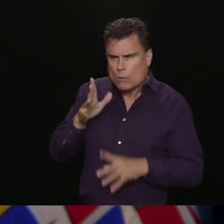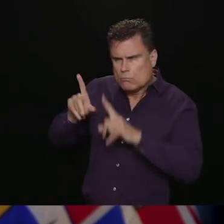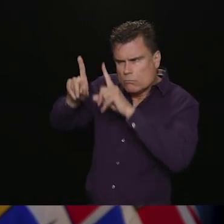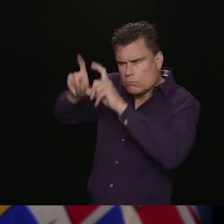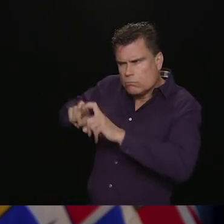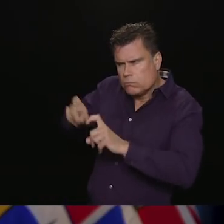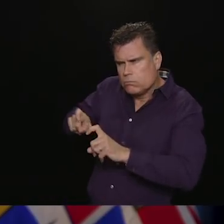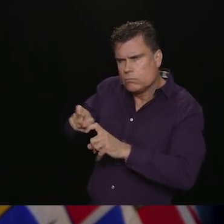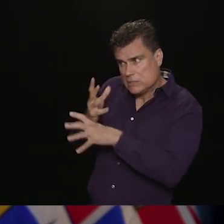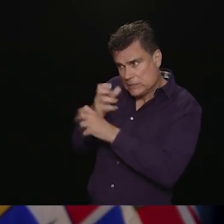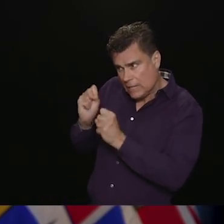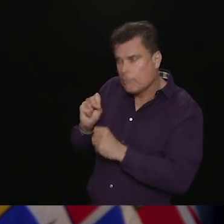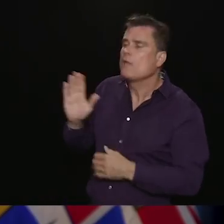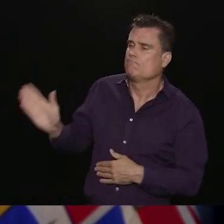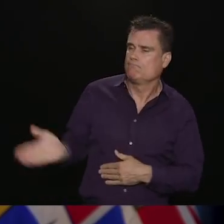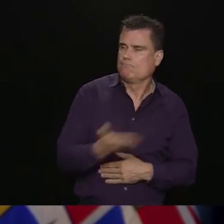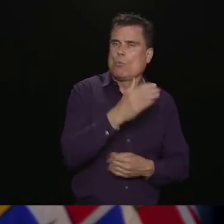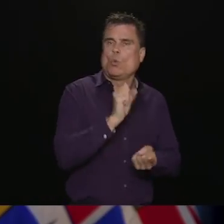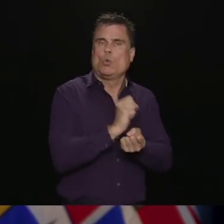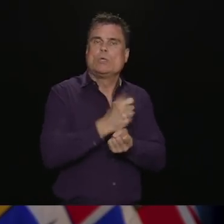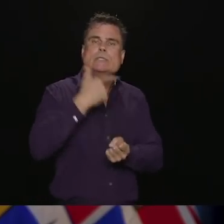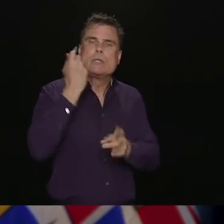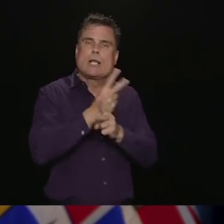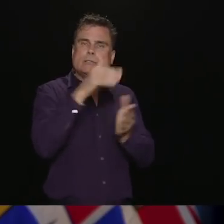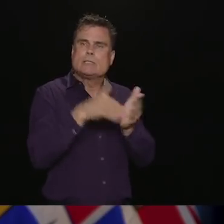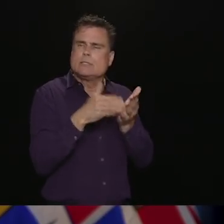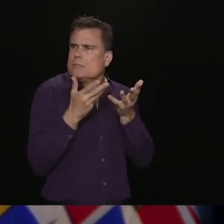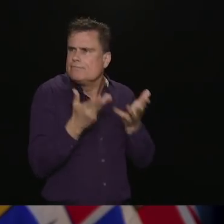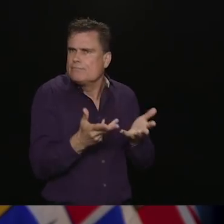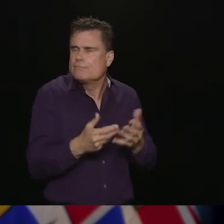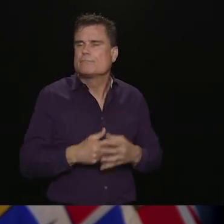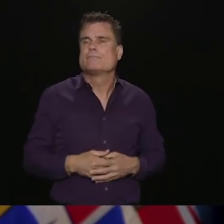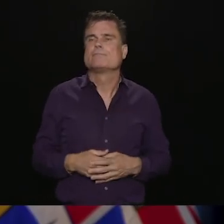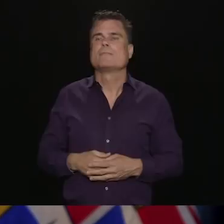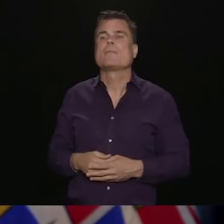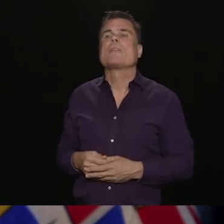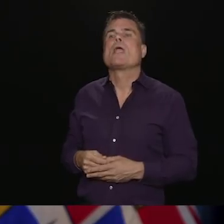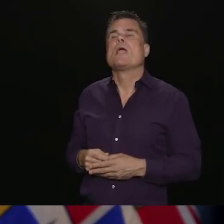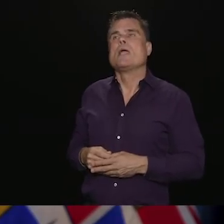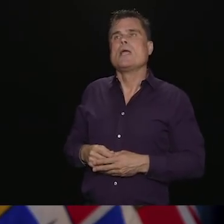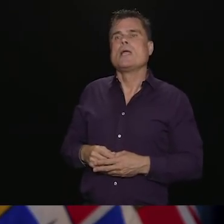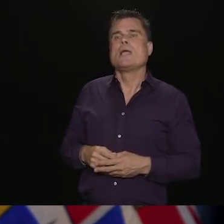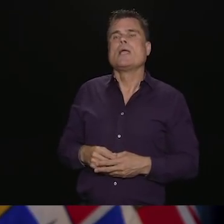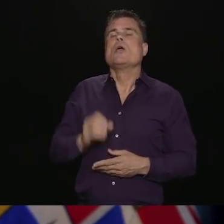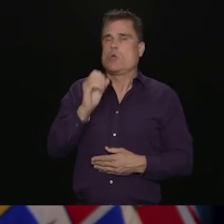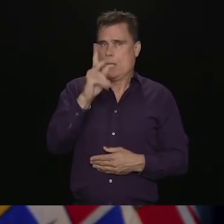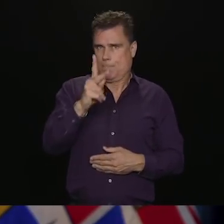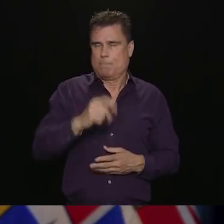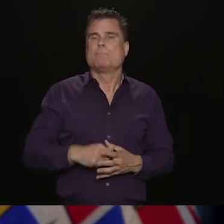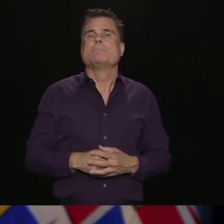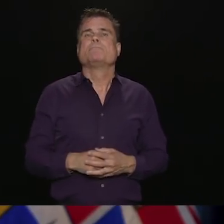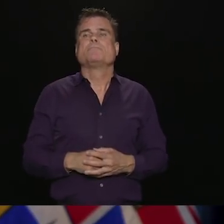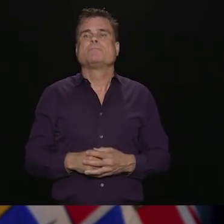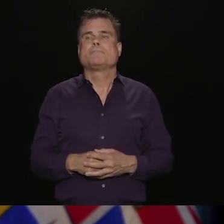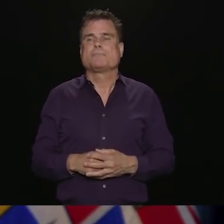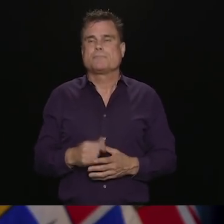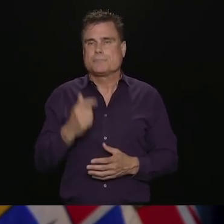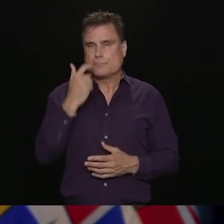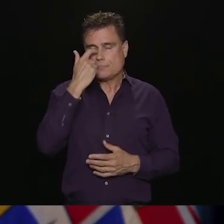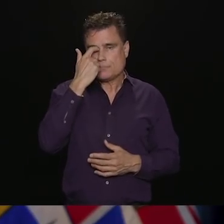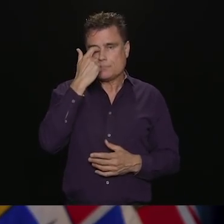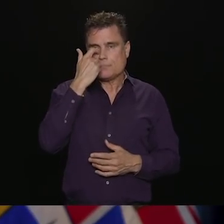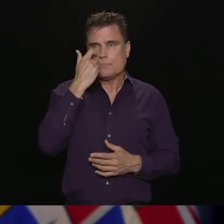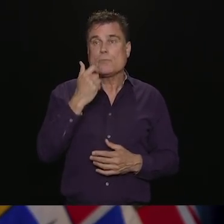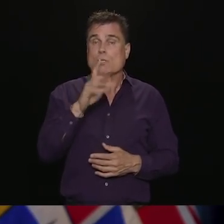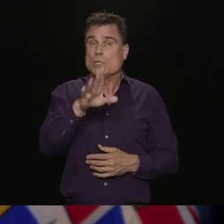we know that this virus has passed between people. And yes, there was healthcare workers who went to Washington State. There